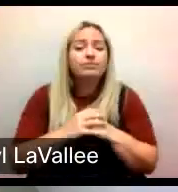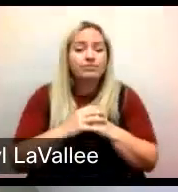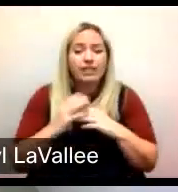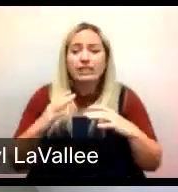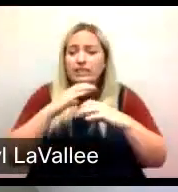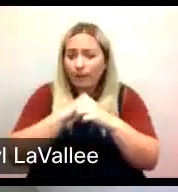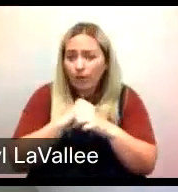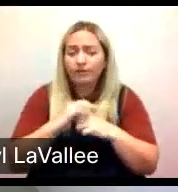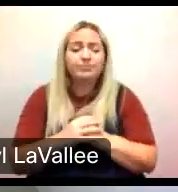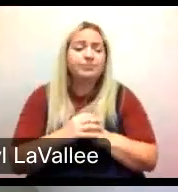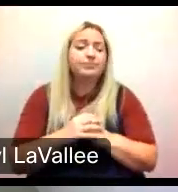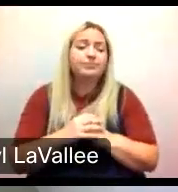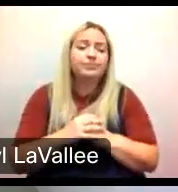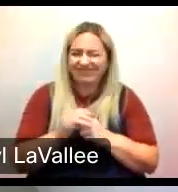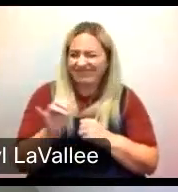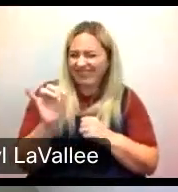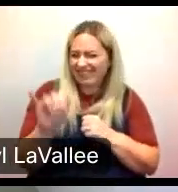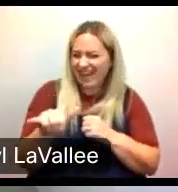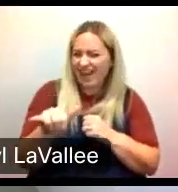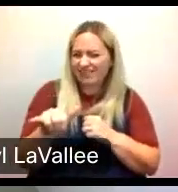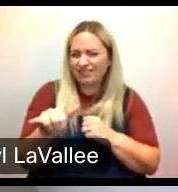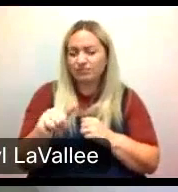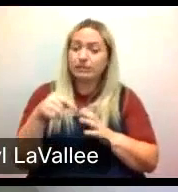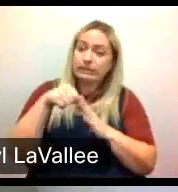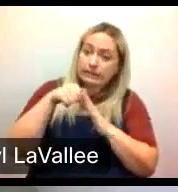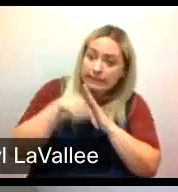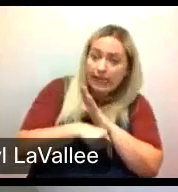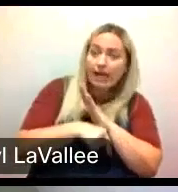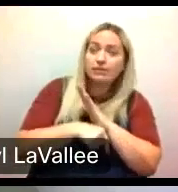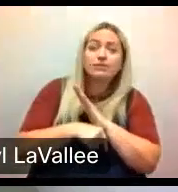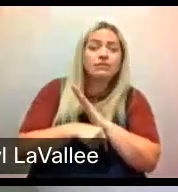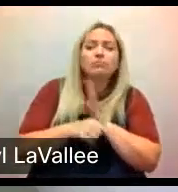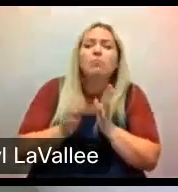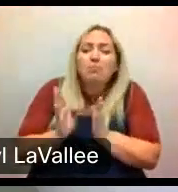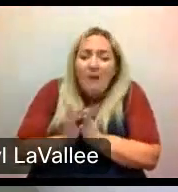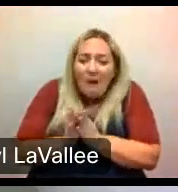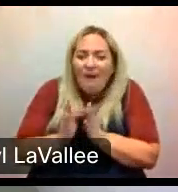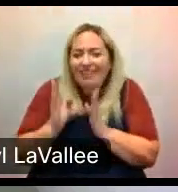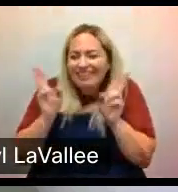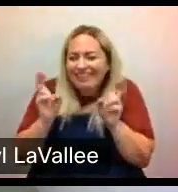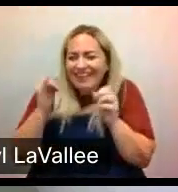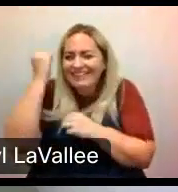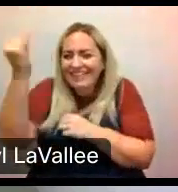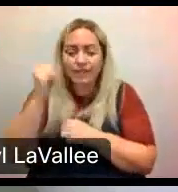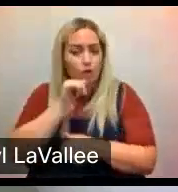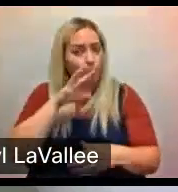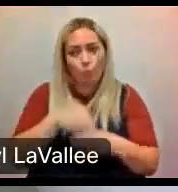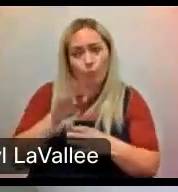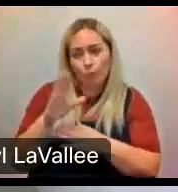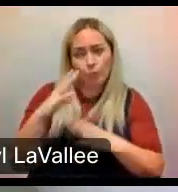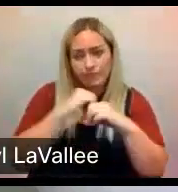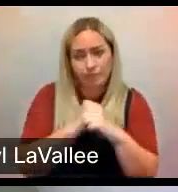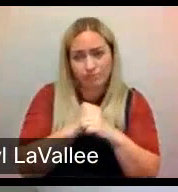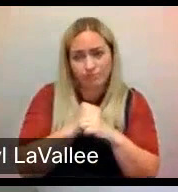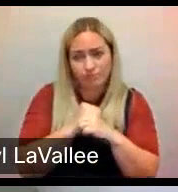summary. And so those kinds of details or smaller ideas should not be included in your summary. They